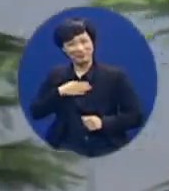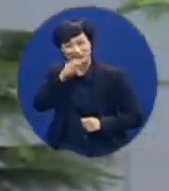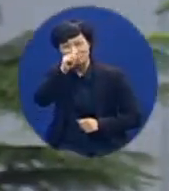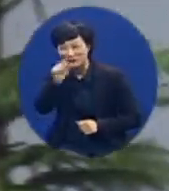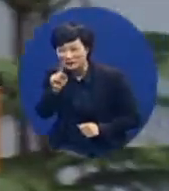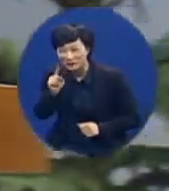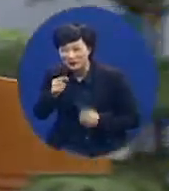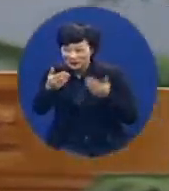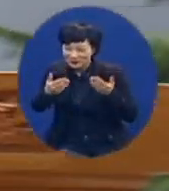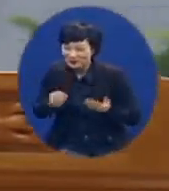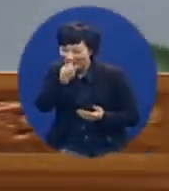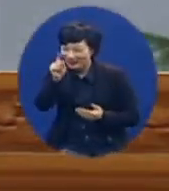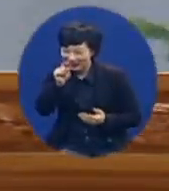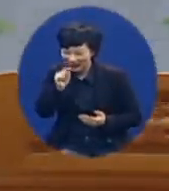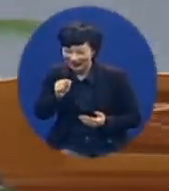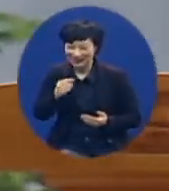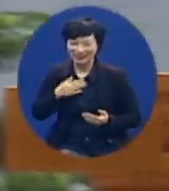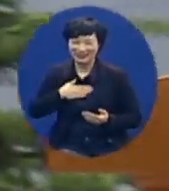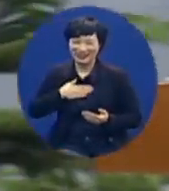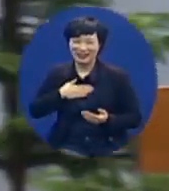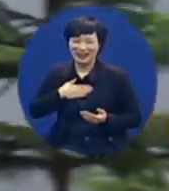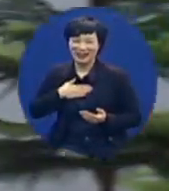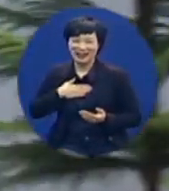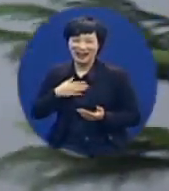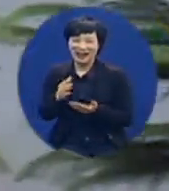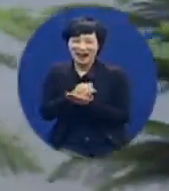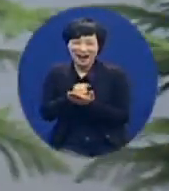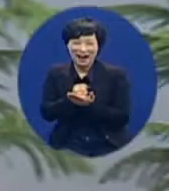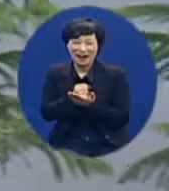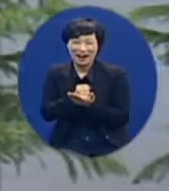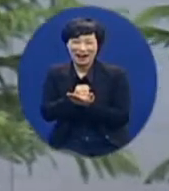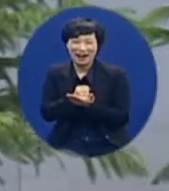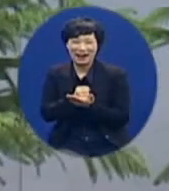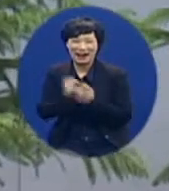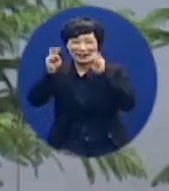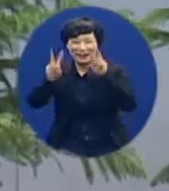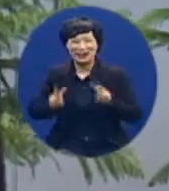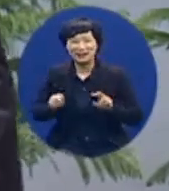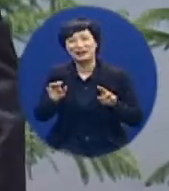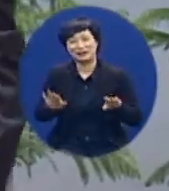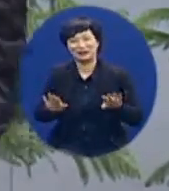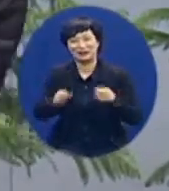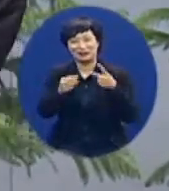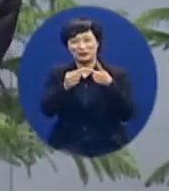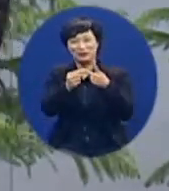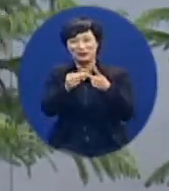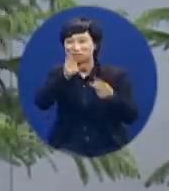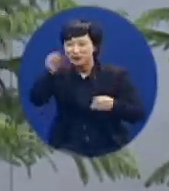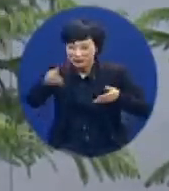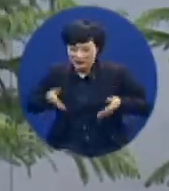Christmas Day. When I received good things, it was like hitting the jackpot.